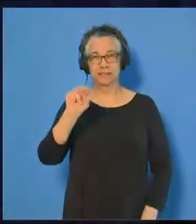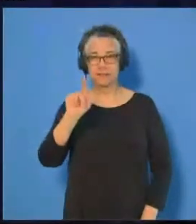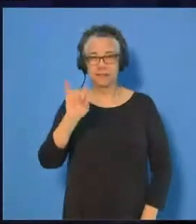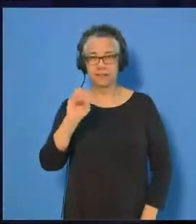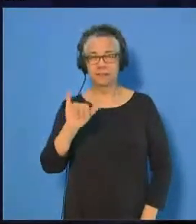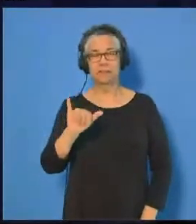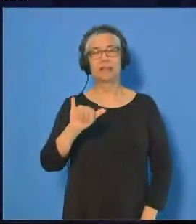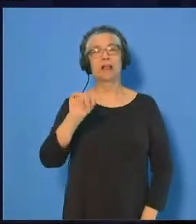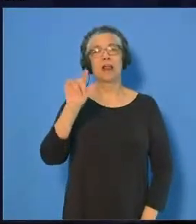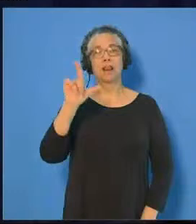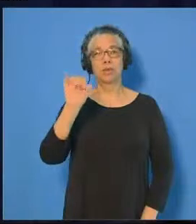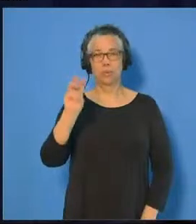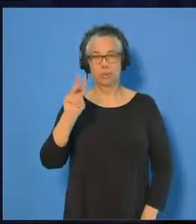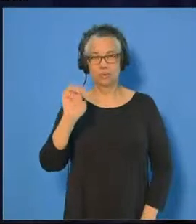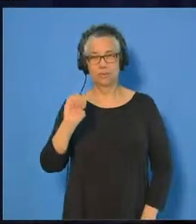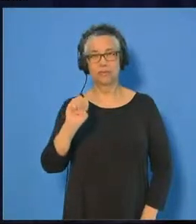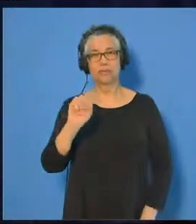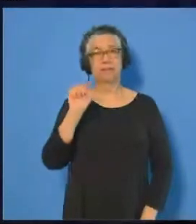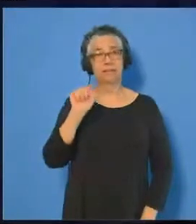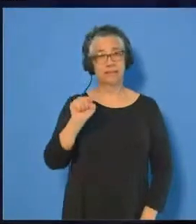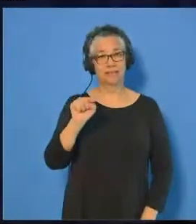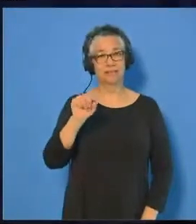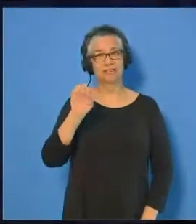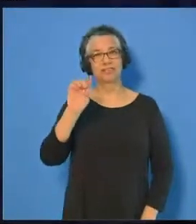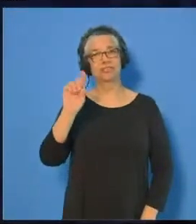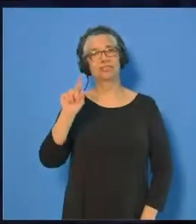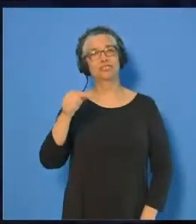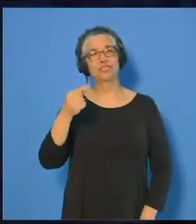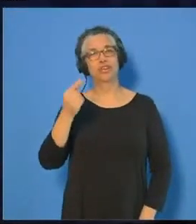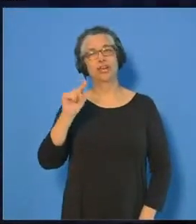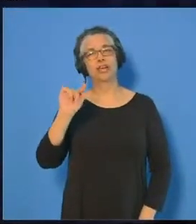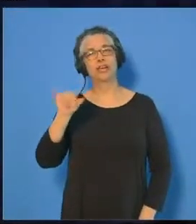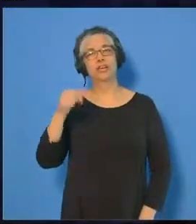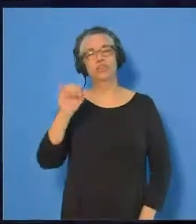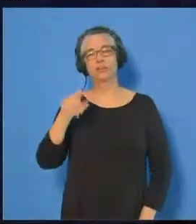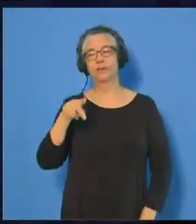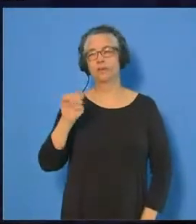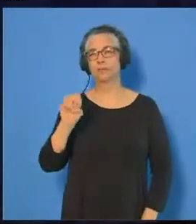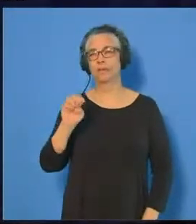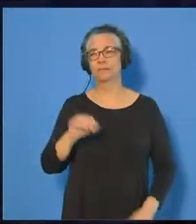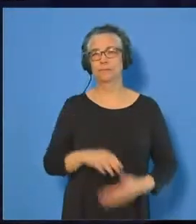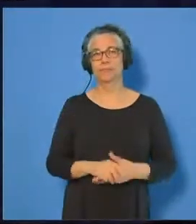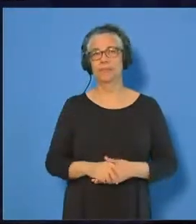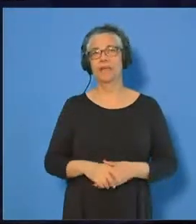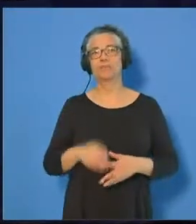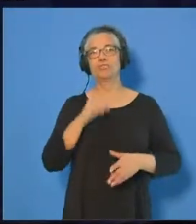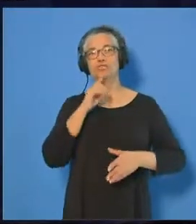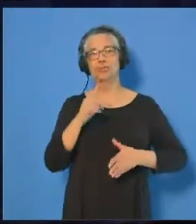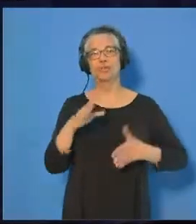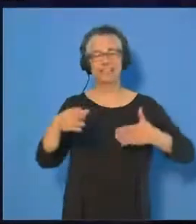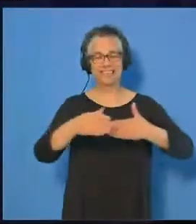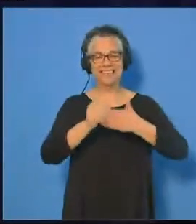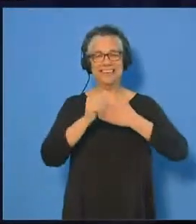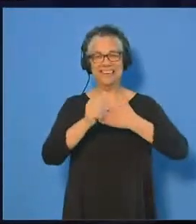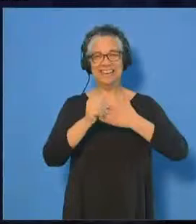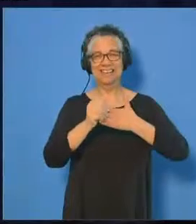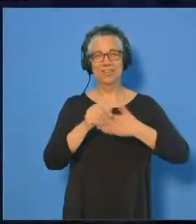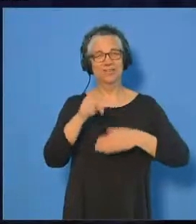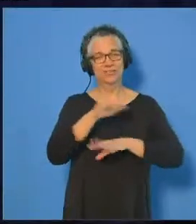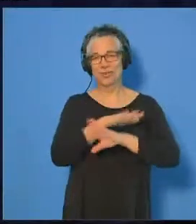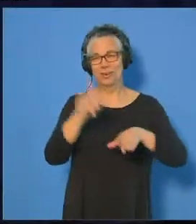www.remember.com/stanleylowe.obe.jp, and I will make sure that that link is posted to the government website. So you don't have to remember the long link. You can just go to